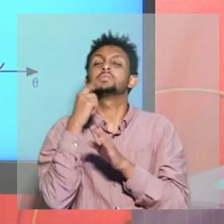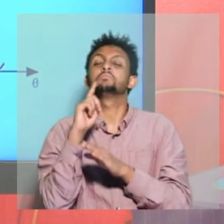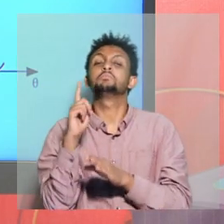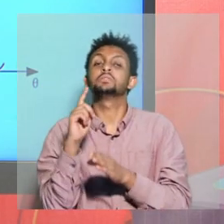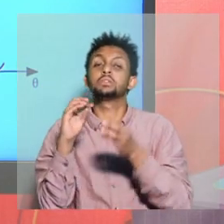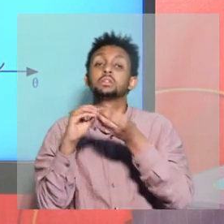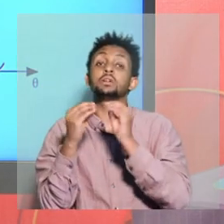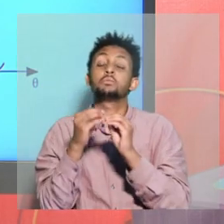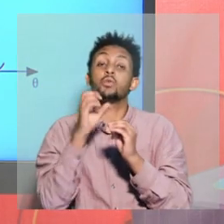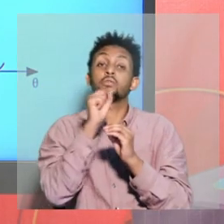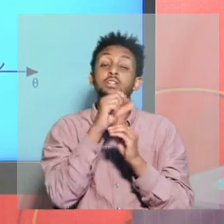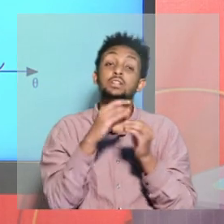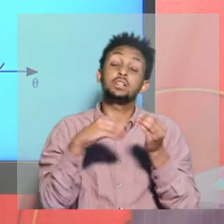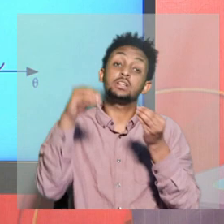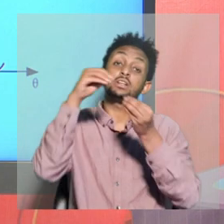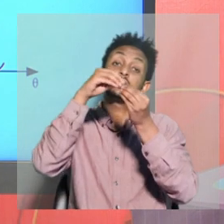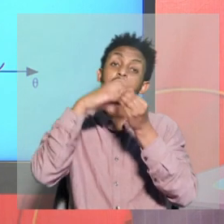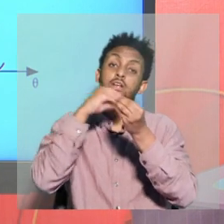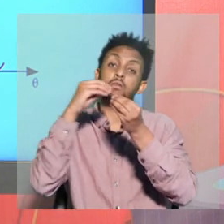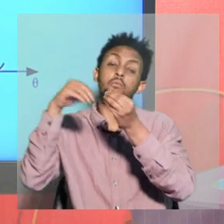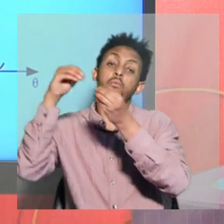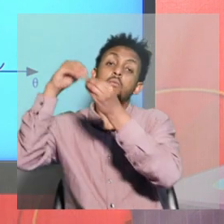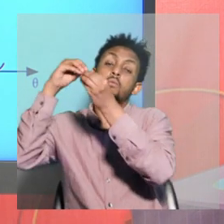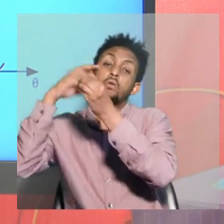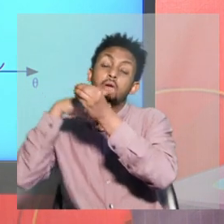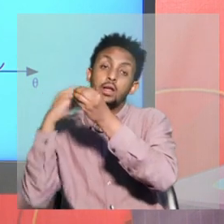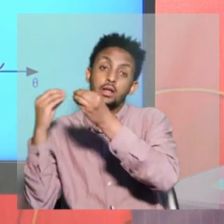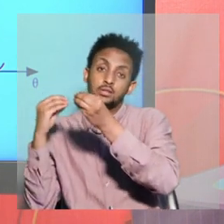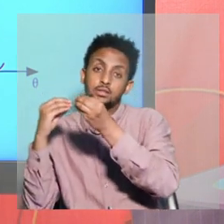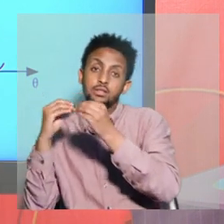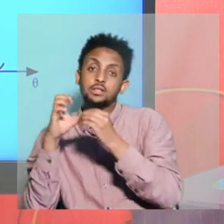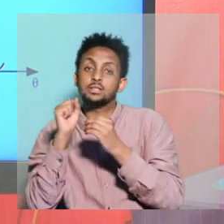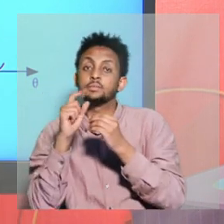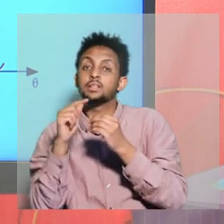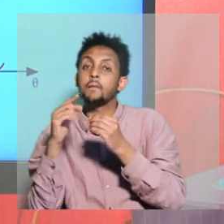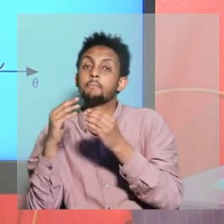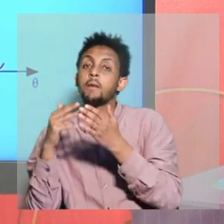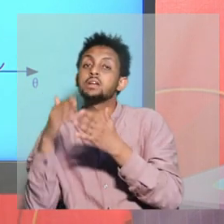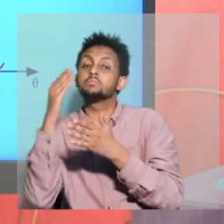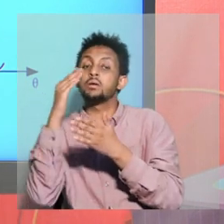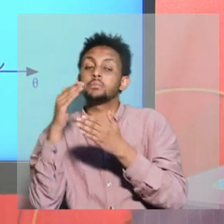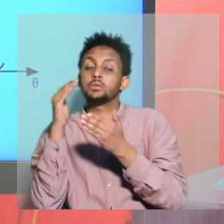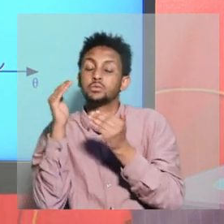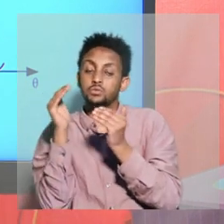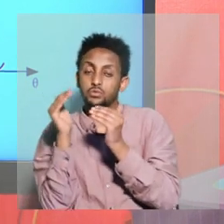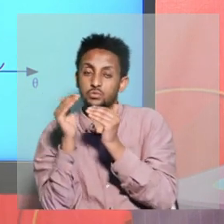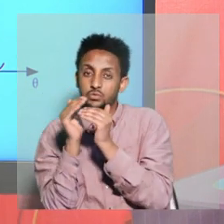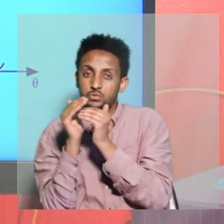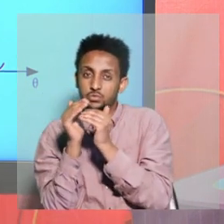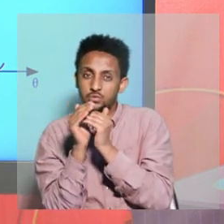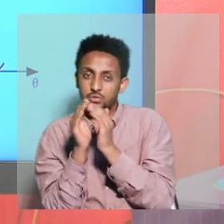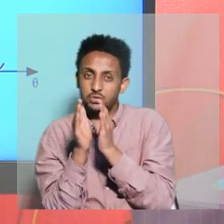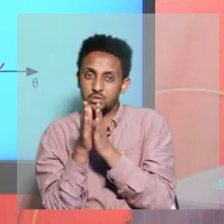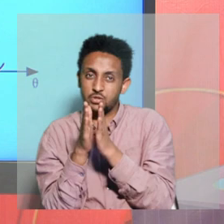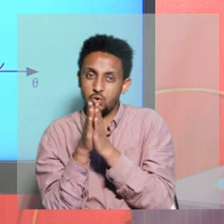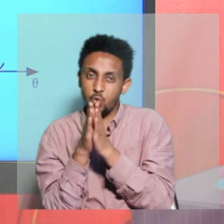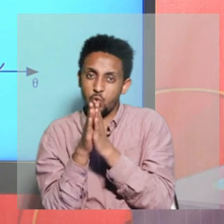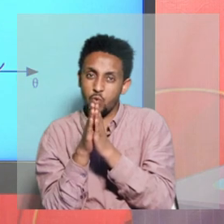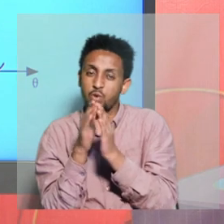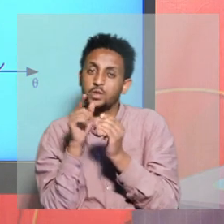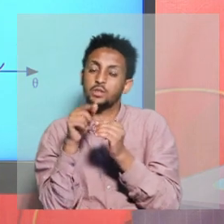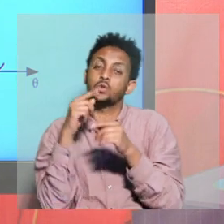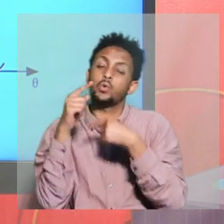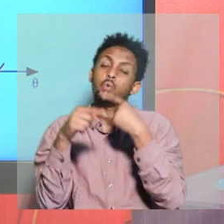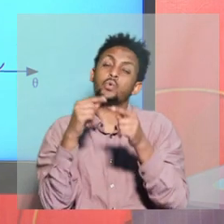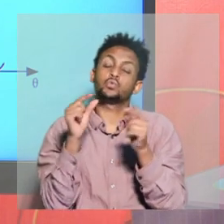As the number of slits are increasing and more, the subsidiary maximas are very, the intensity is very low, and it's